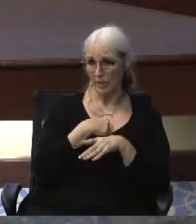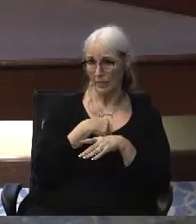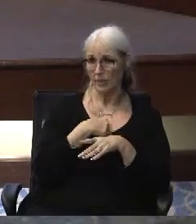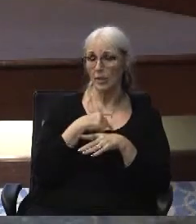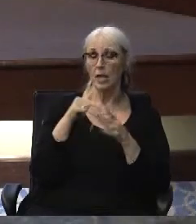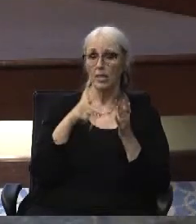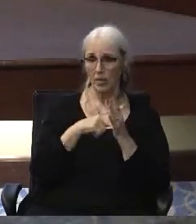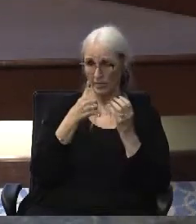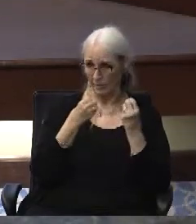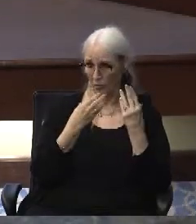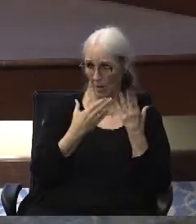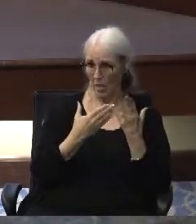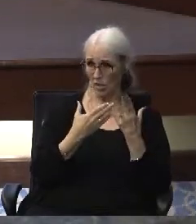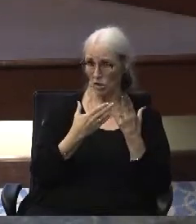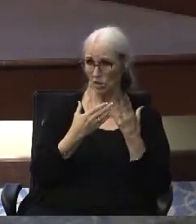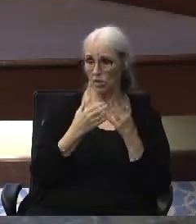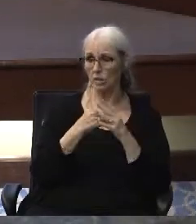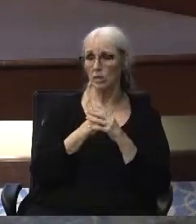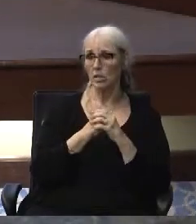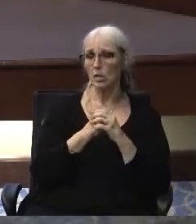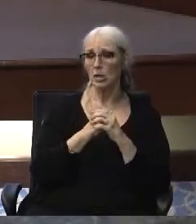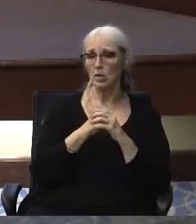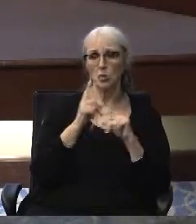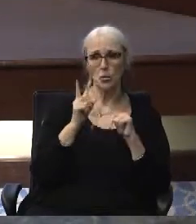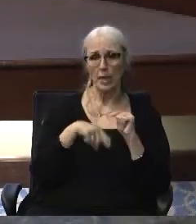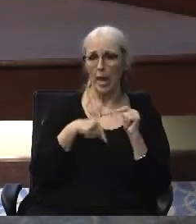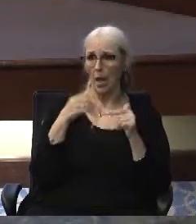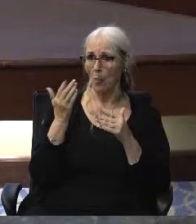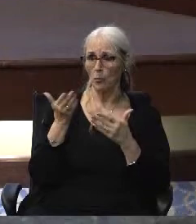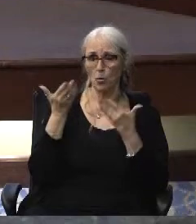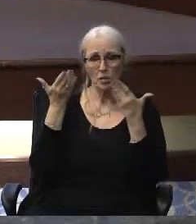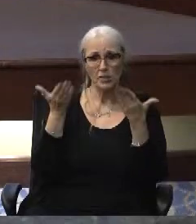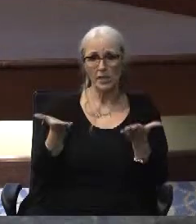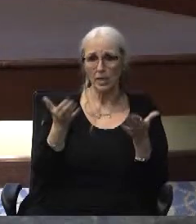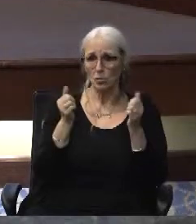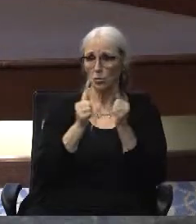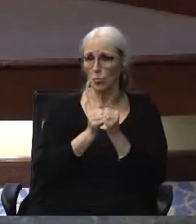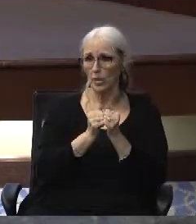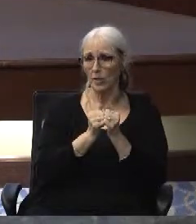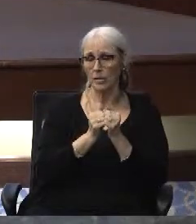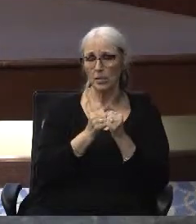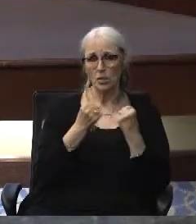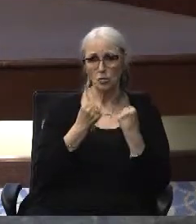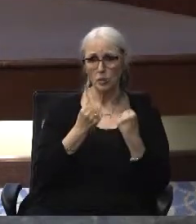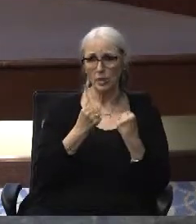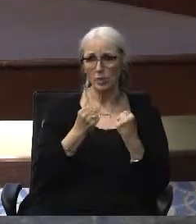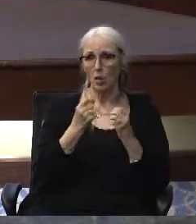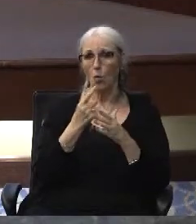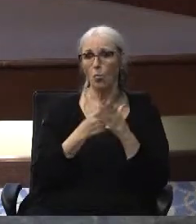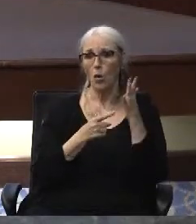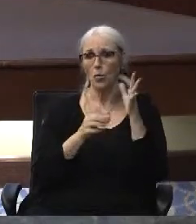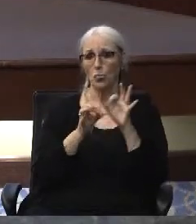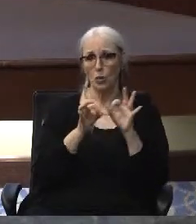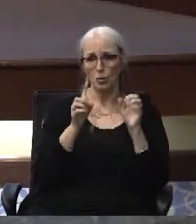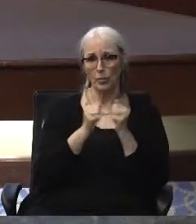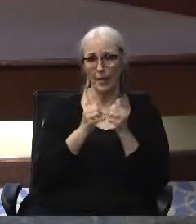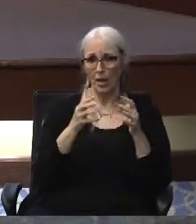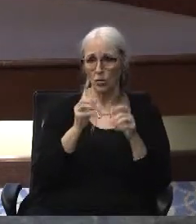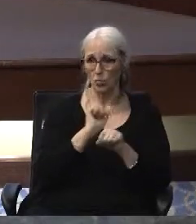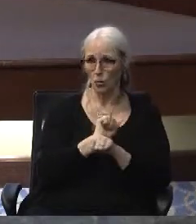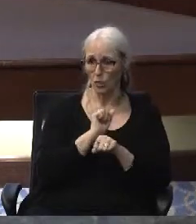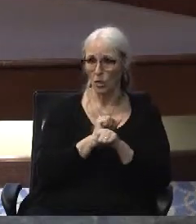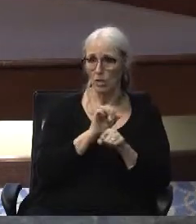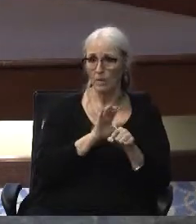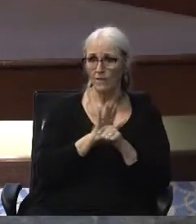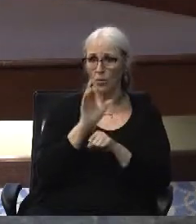this information can't be presented with the intensity that it deserves without the work that you all, your whole staff